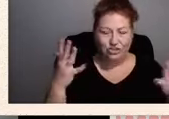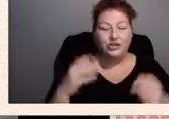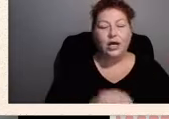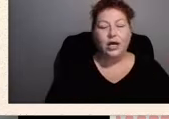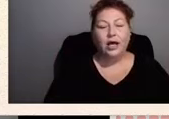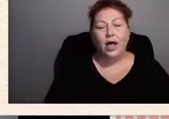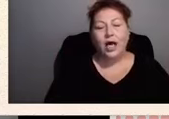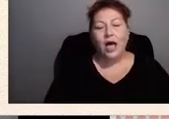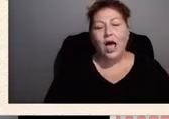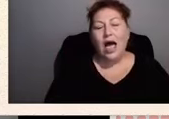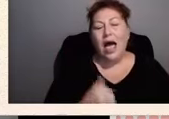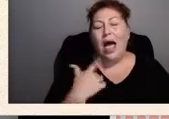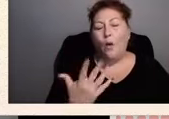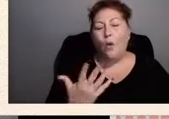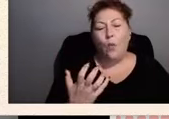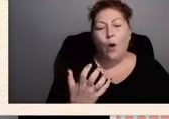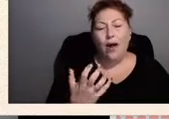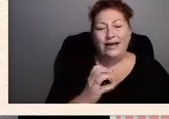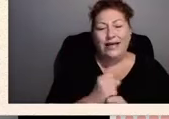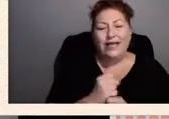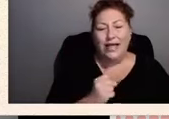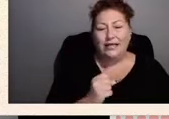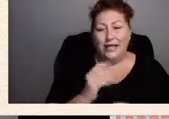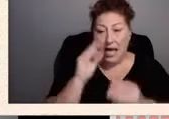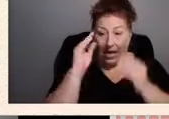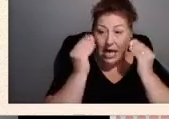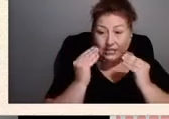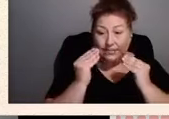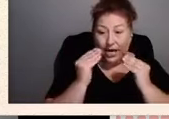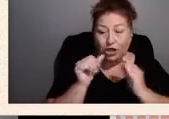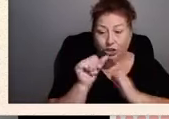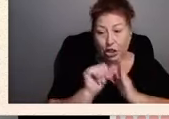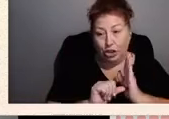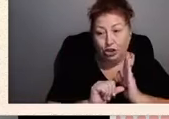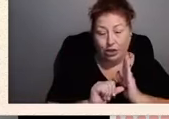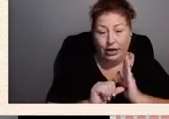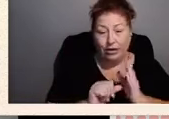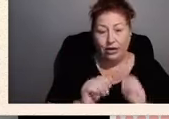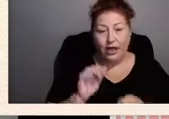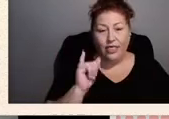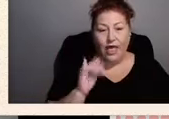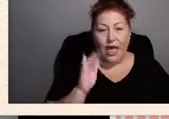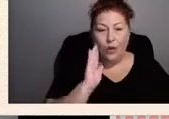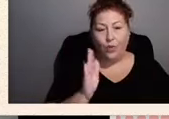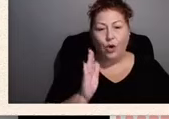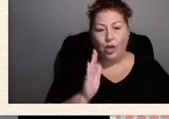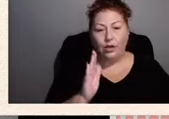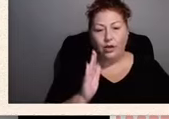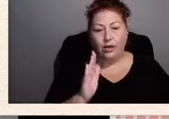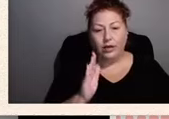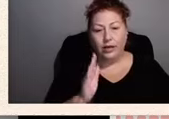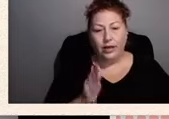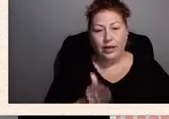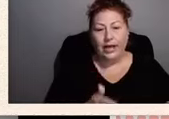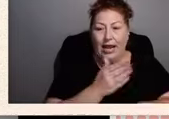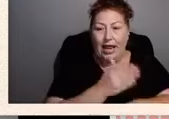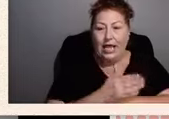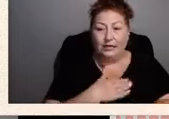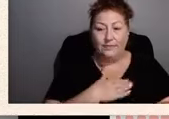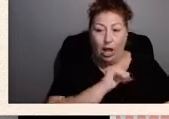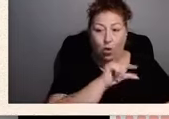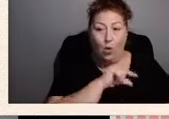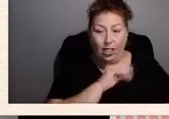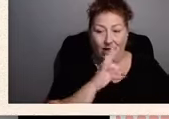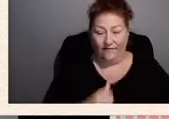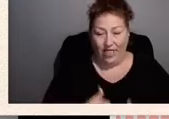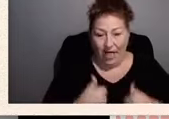get a cosmetic surgery that would enhance my quality of life,